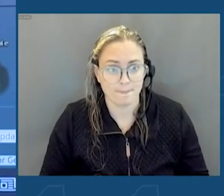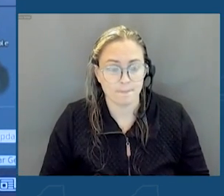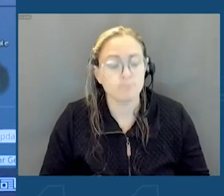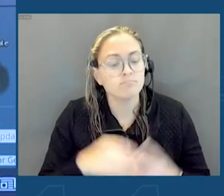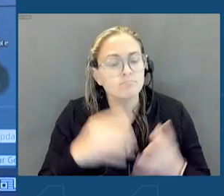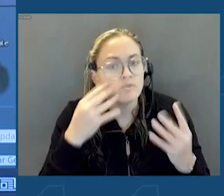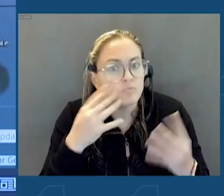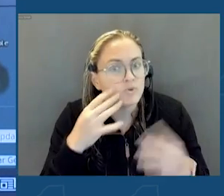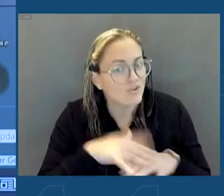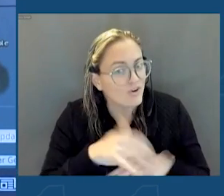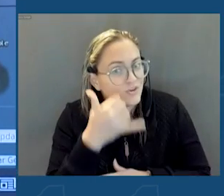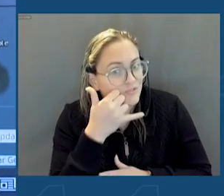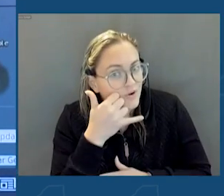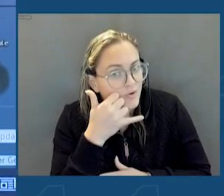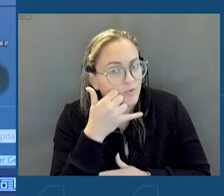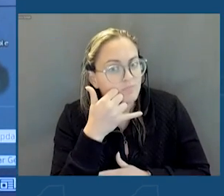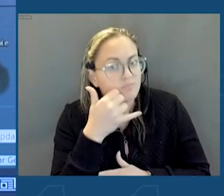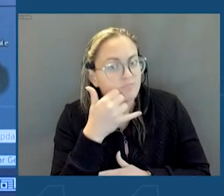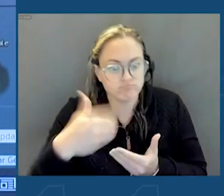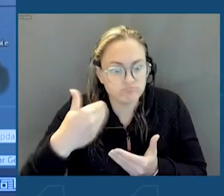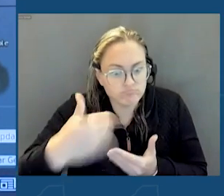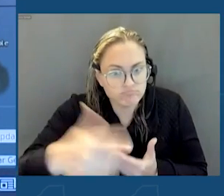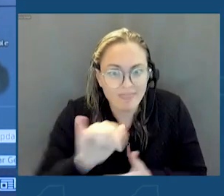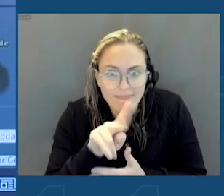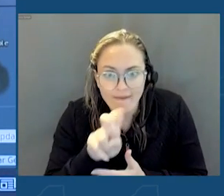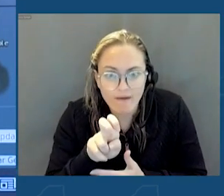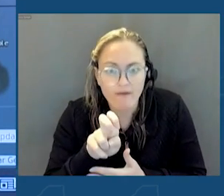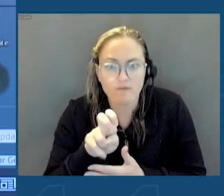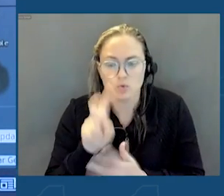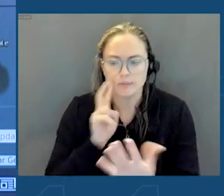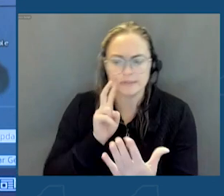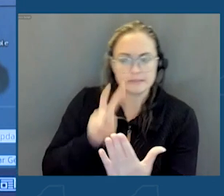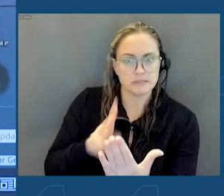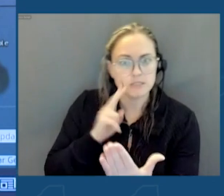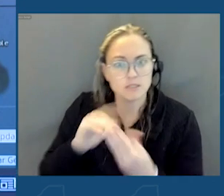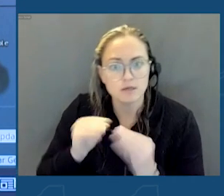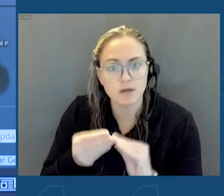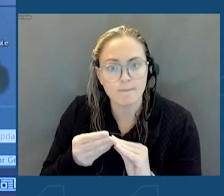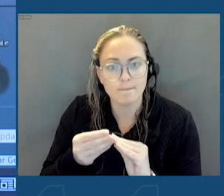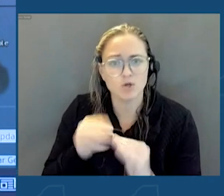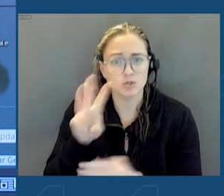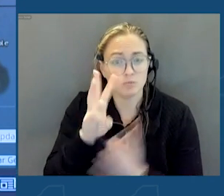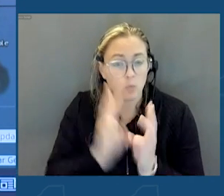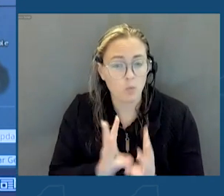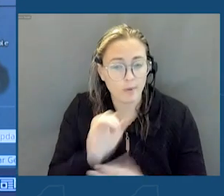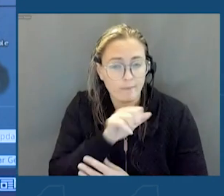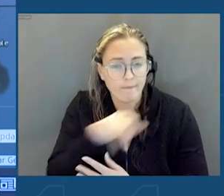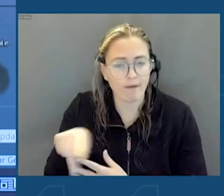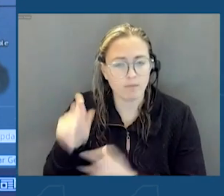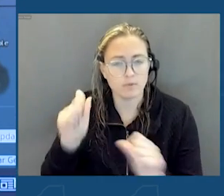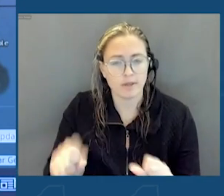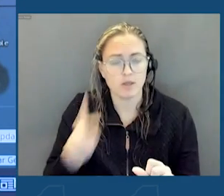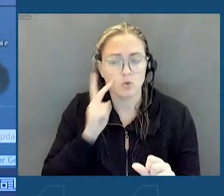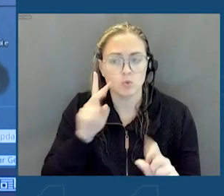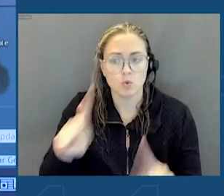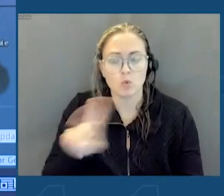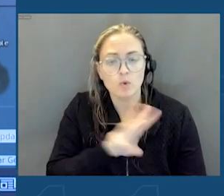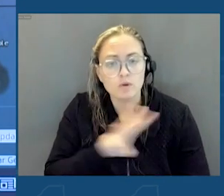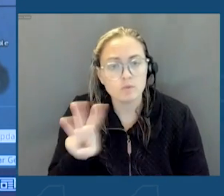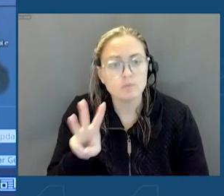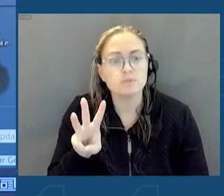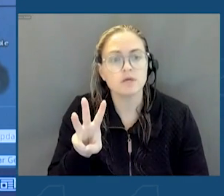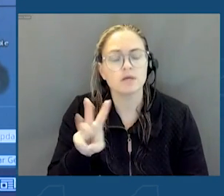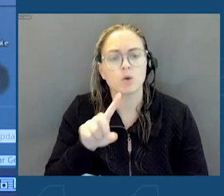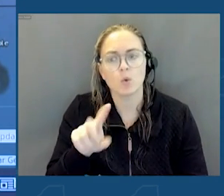your phone in real time. We can get you the numbers. You can look up easily just on your weather app You can go to our sites, but you can also just go to the weather